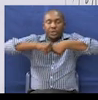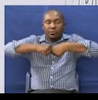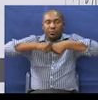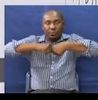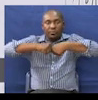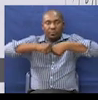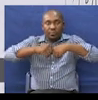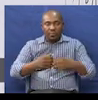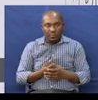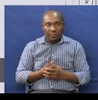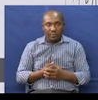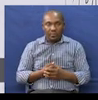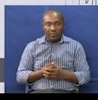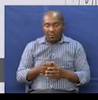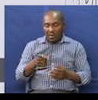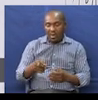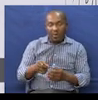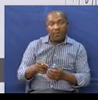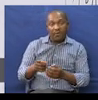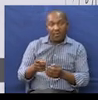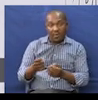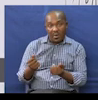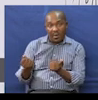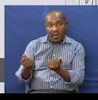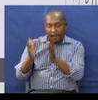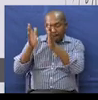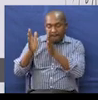of the major means of production,